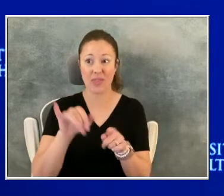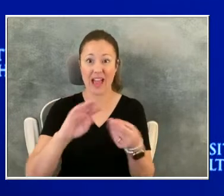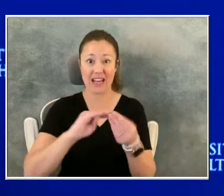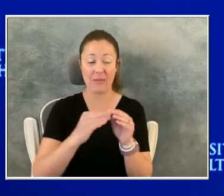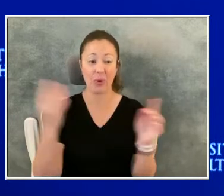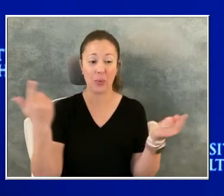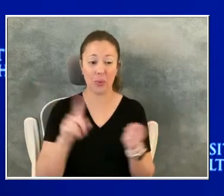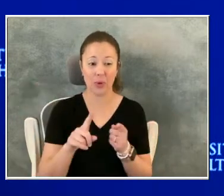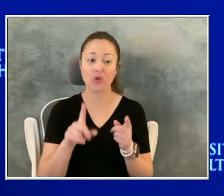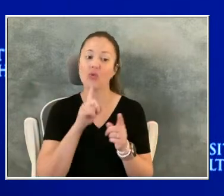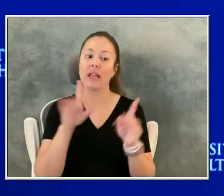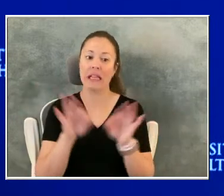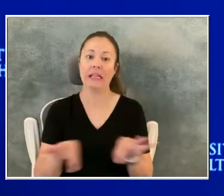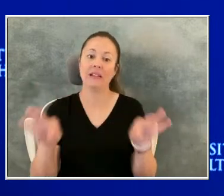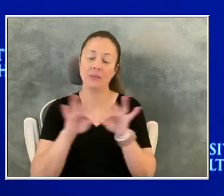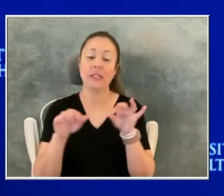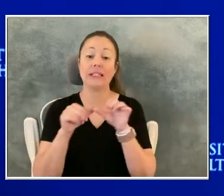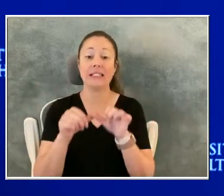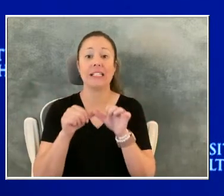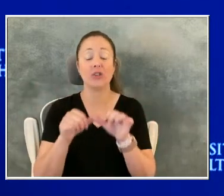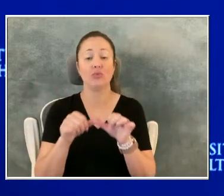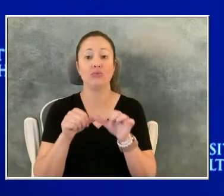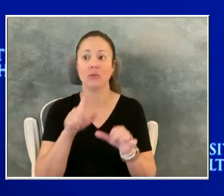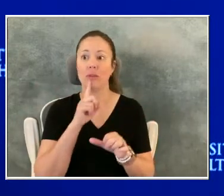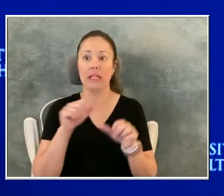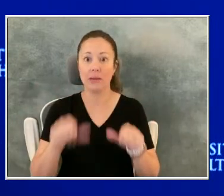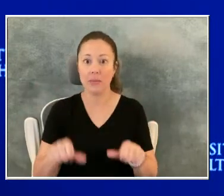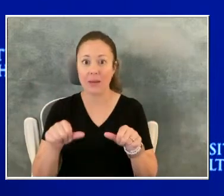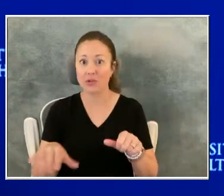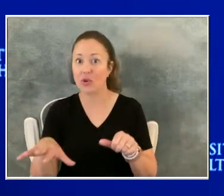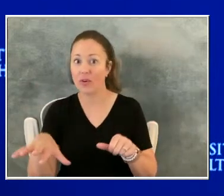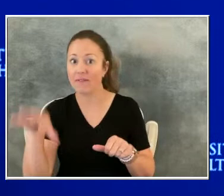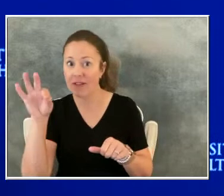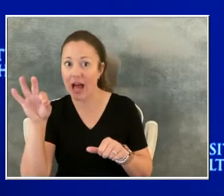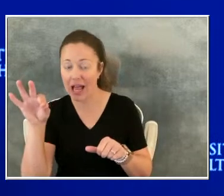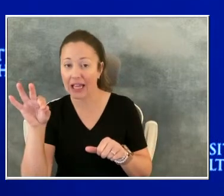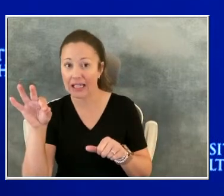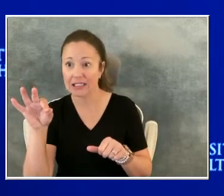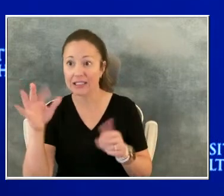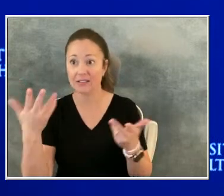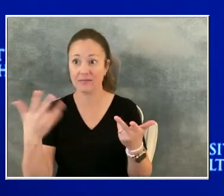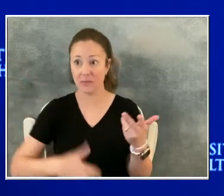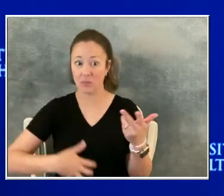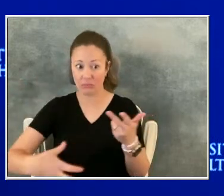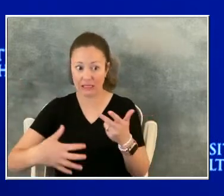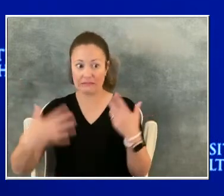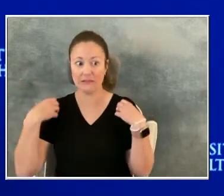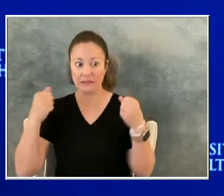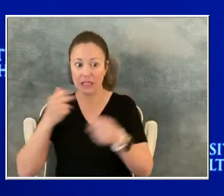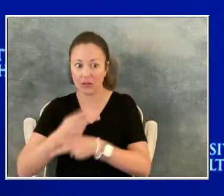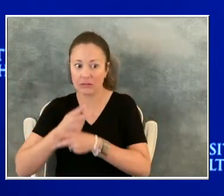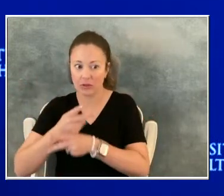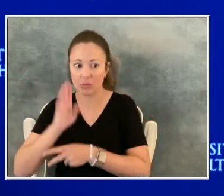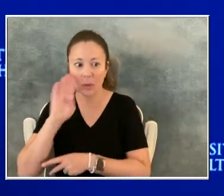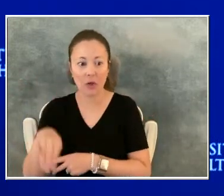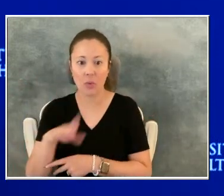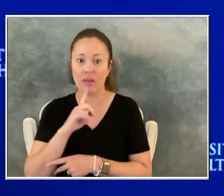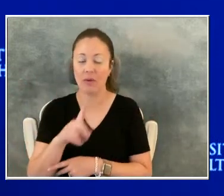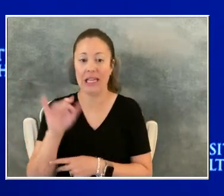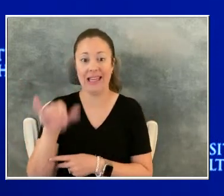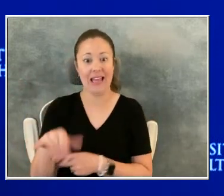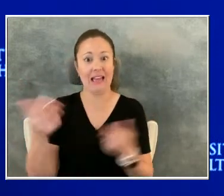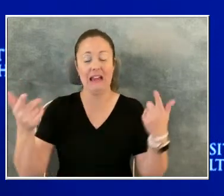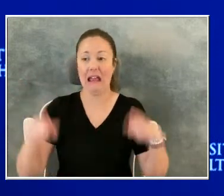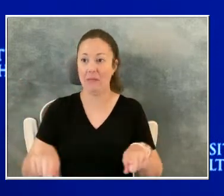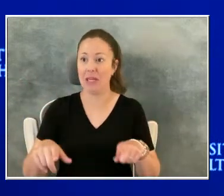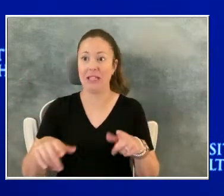continue to be able to find, first of all, maternal health care. We know that is an epidemic around the country as